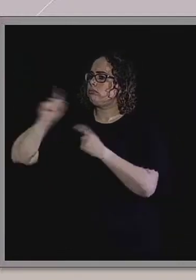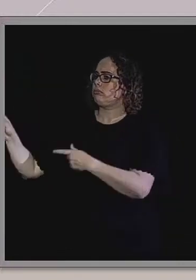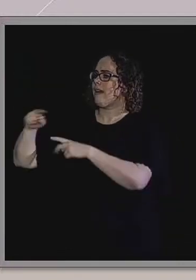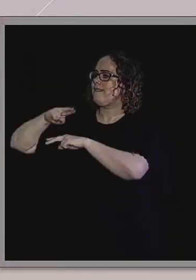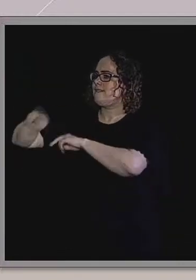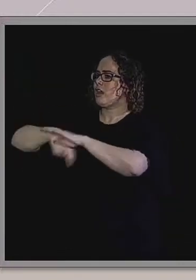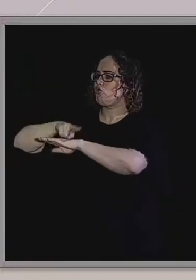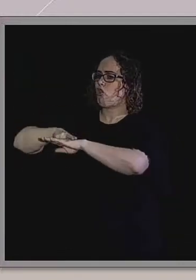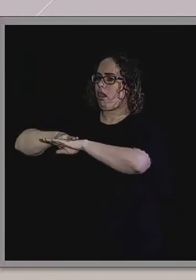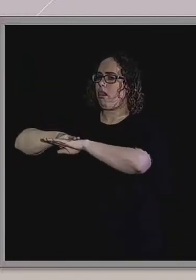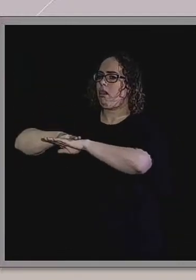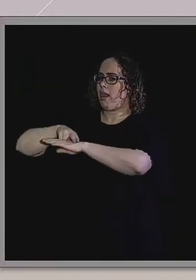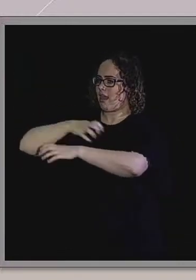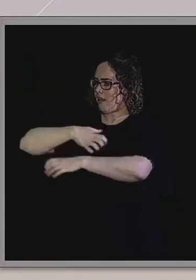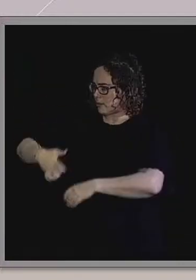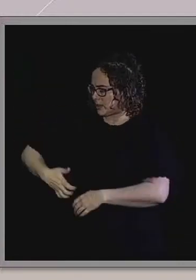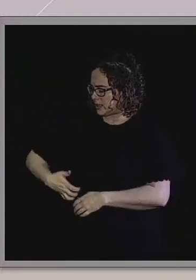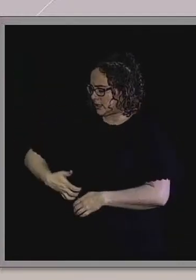under